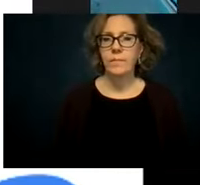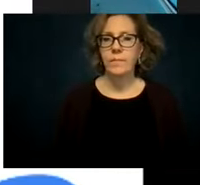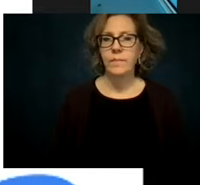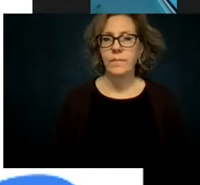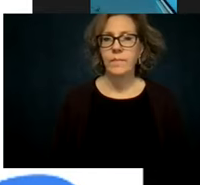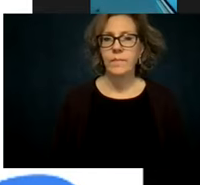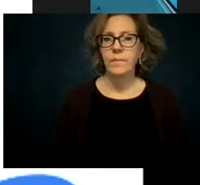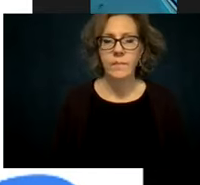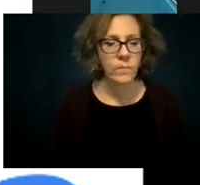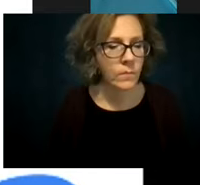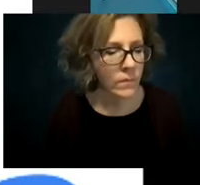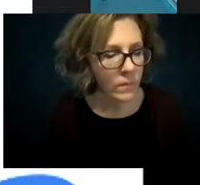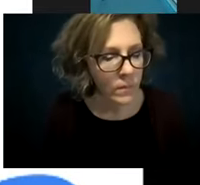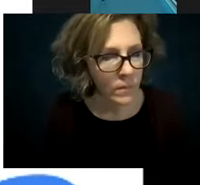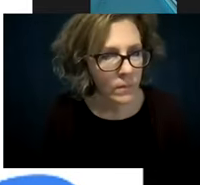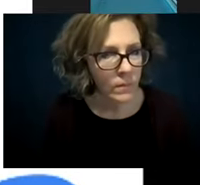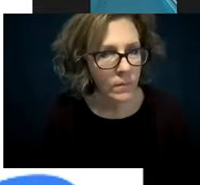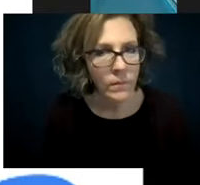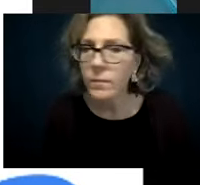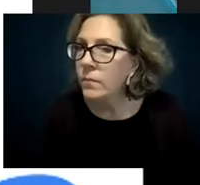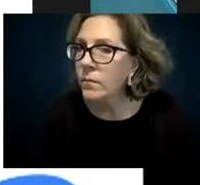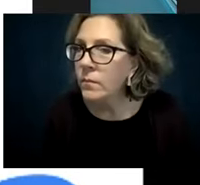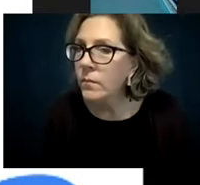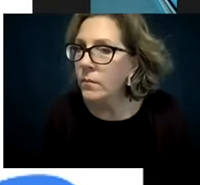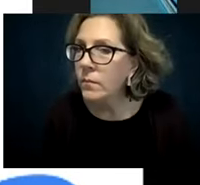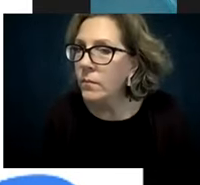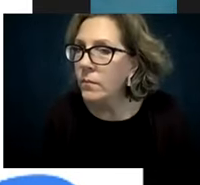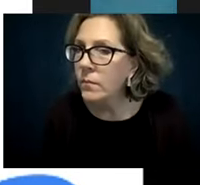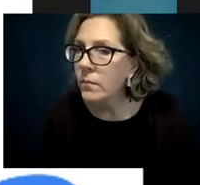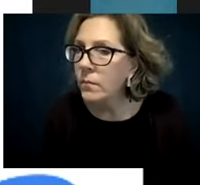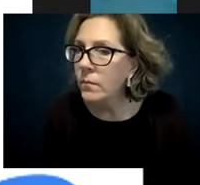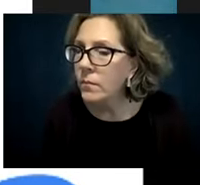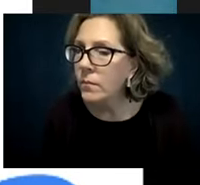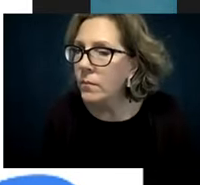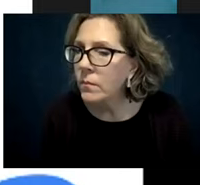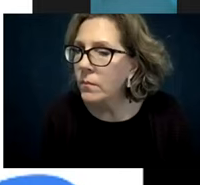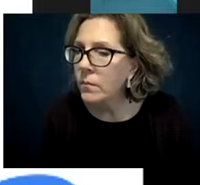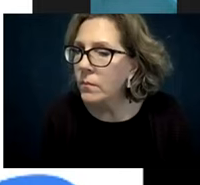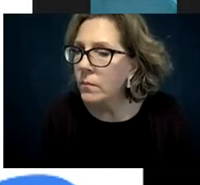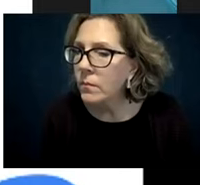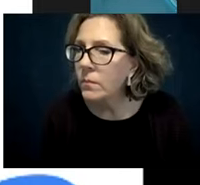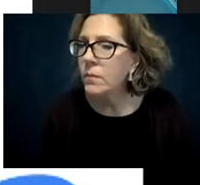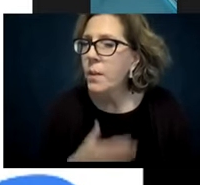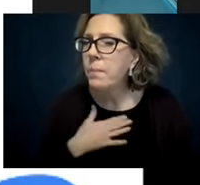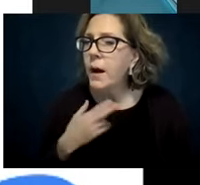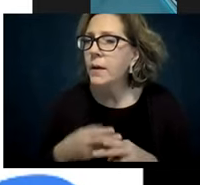my name is Barbara. I'm Catherine's sister. Adopted sister. I have a question.